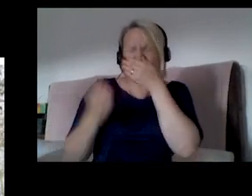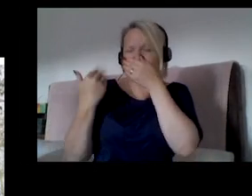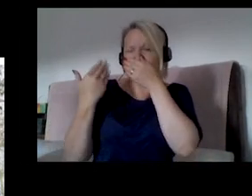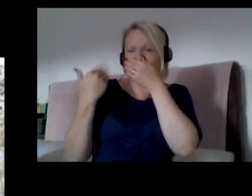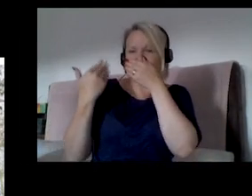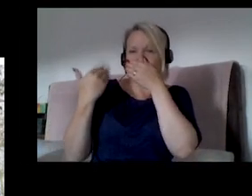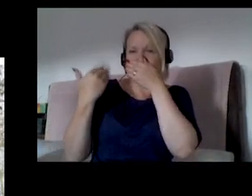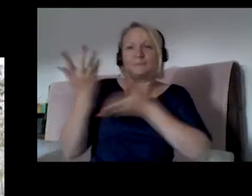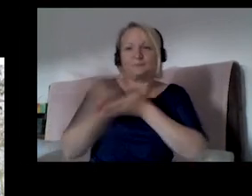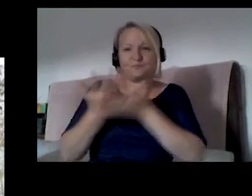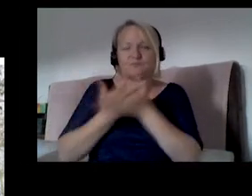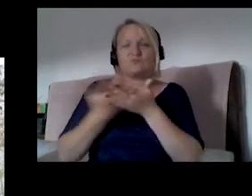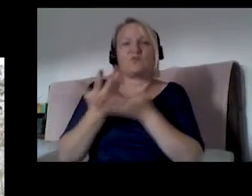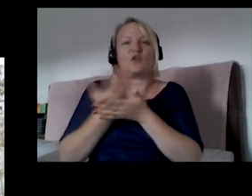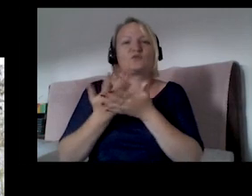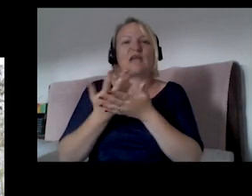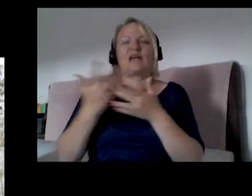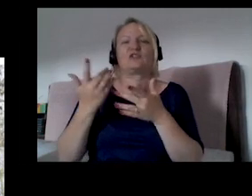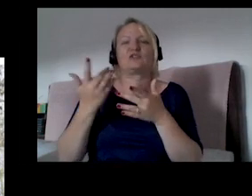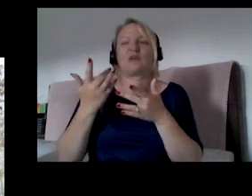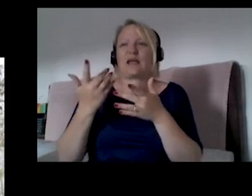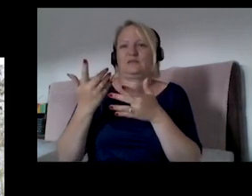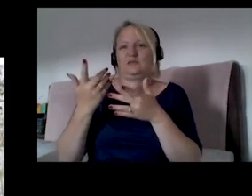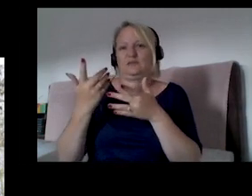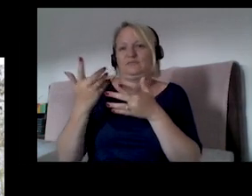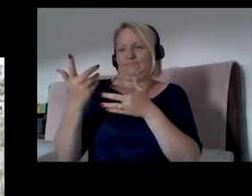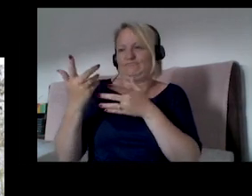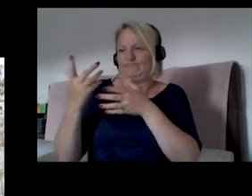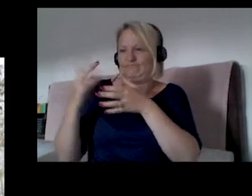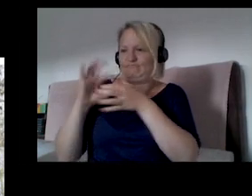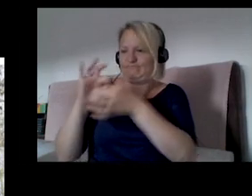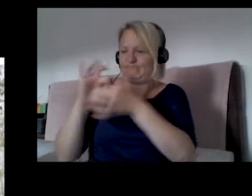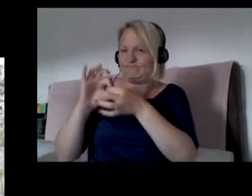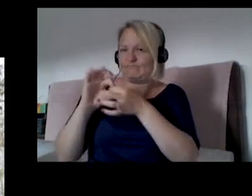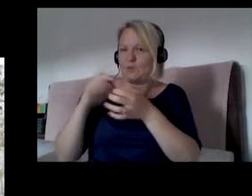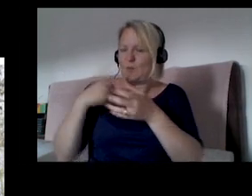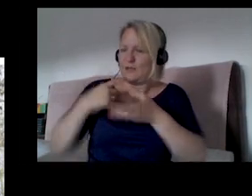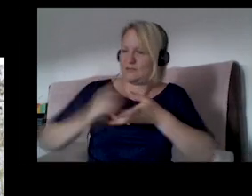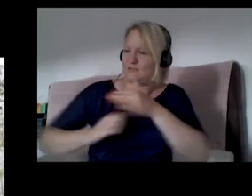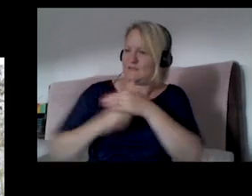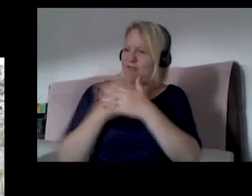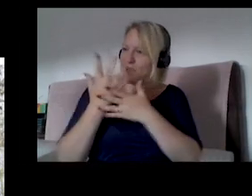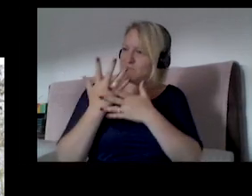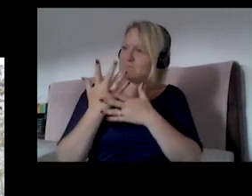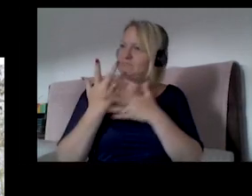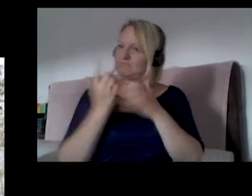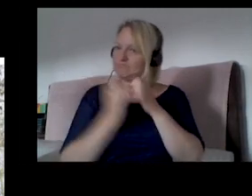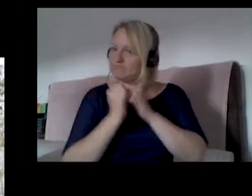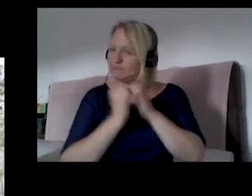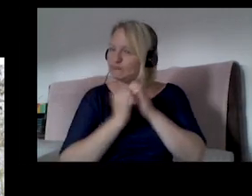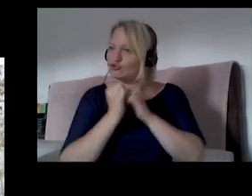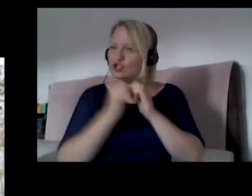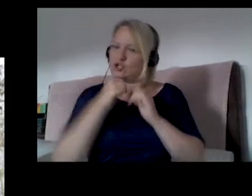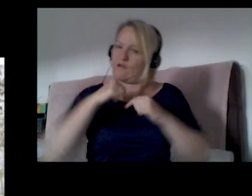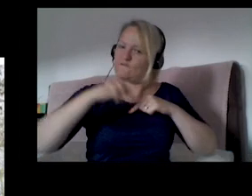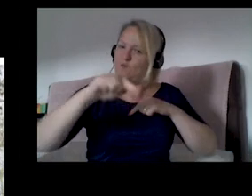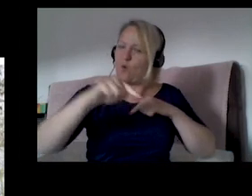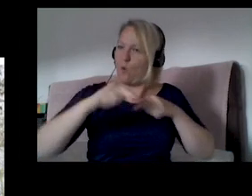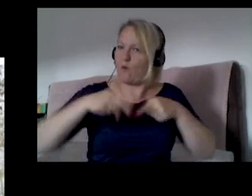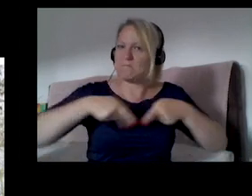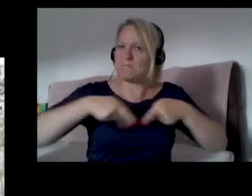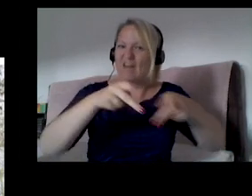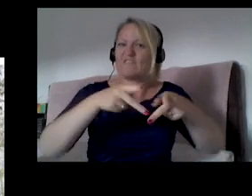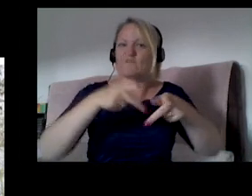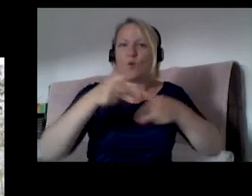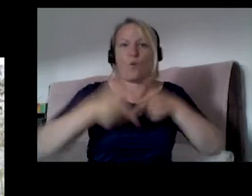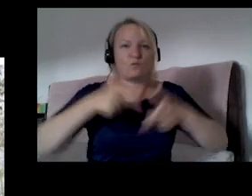choices. Following previous consultations and targeted stakeholder engagement, we developed a walkers, cyclist and horse